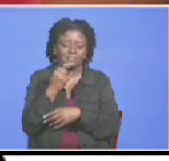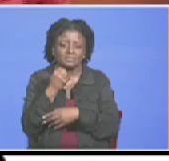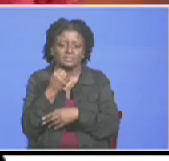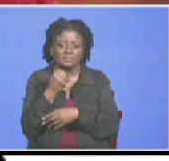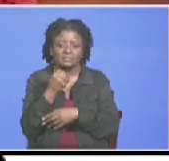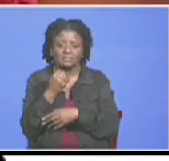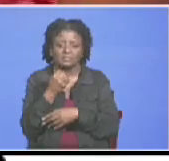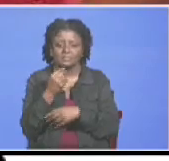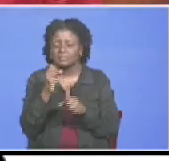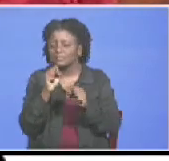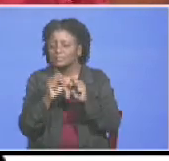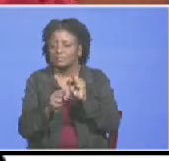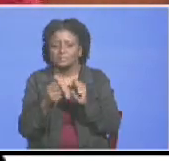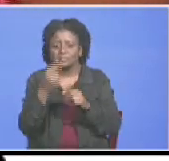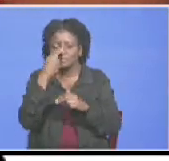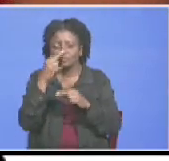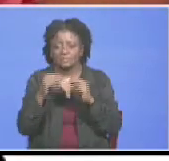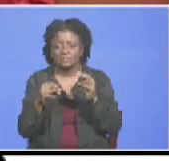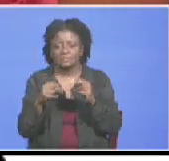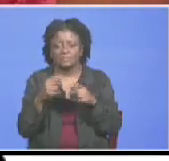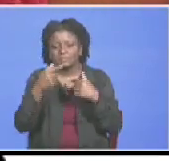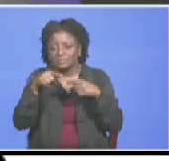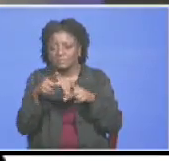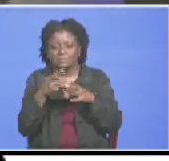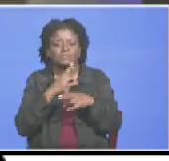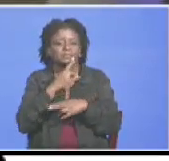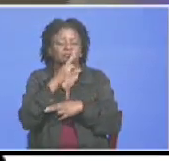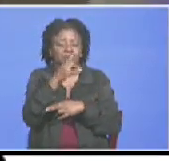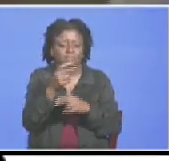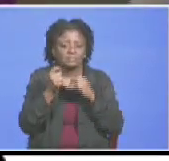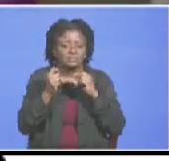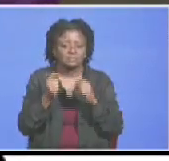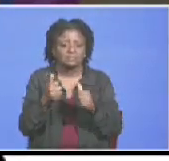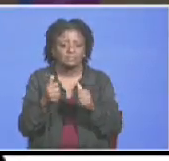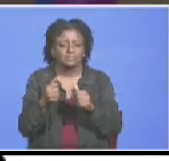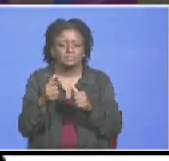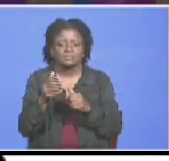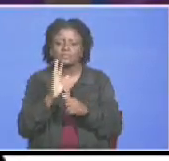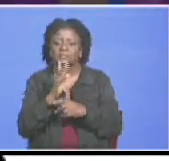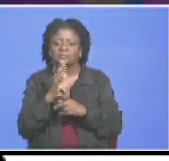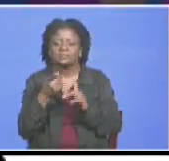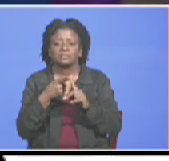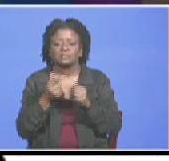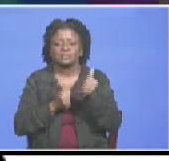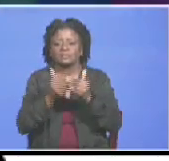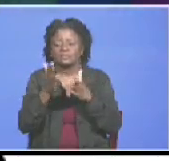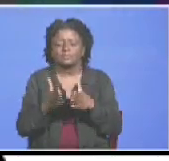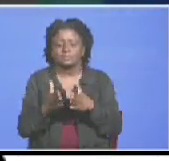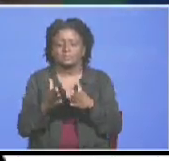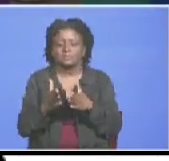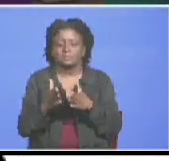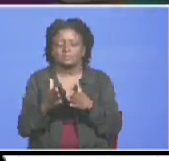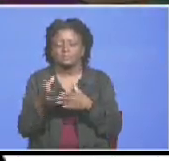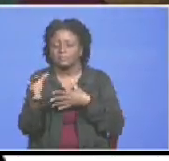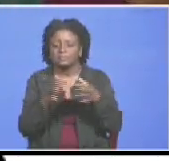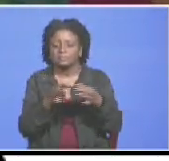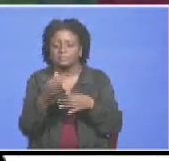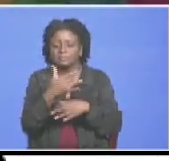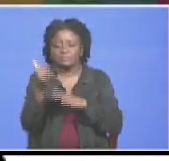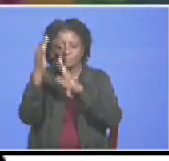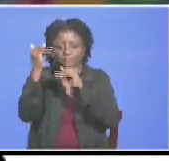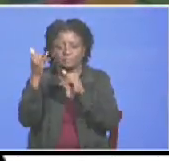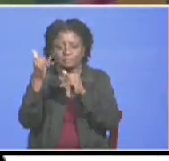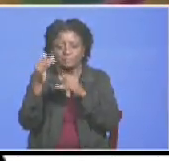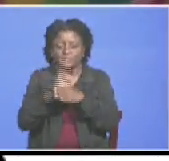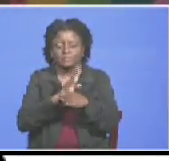so much fun and it's going really fast. We spoke to Carnival manager Joe Alberts, who explained that they expect business